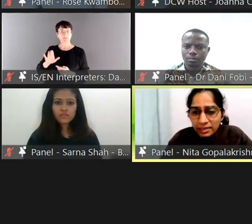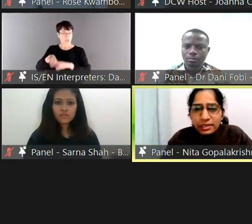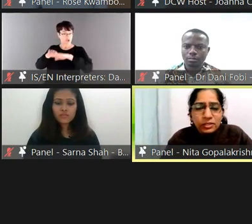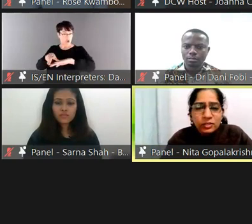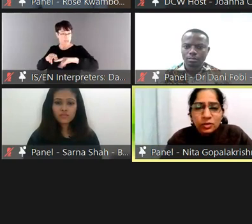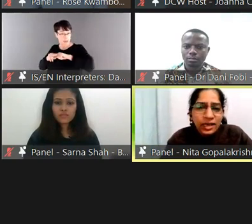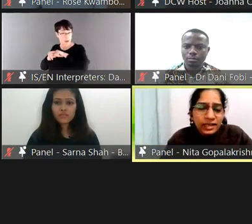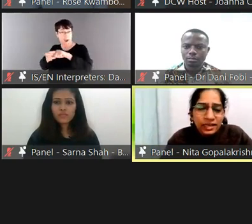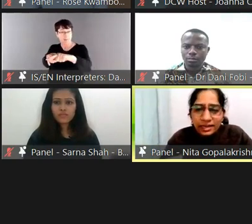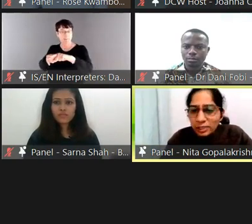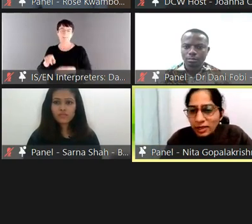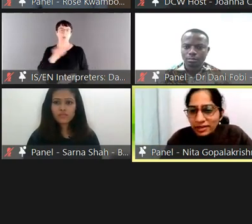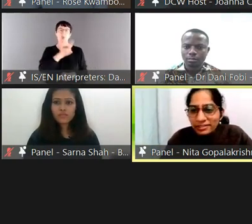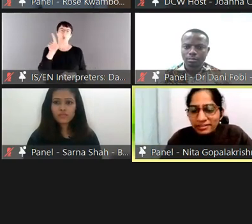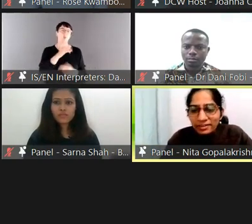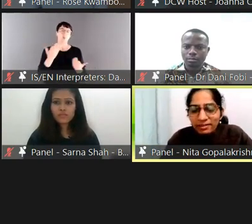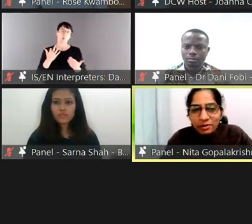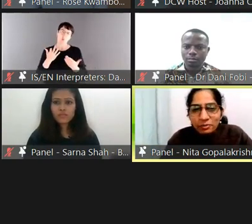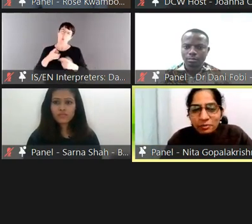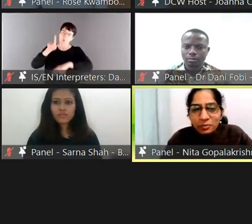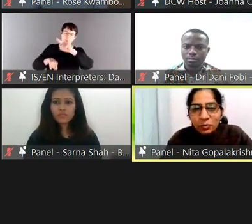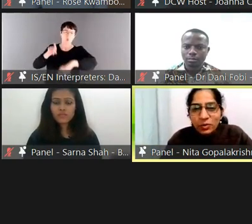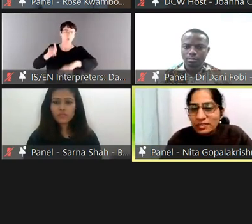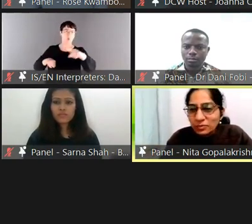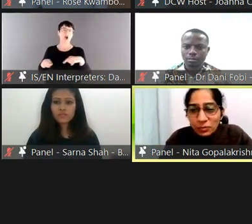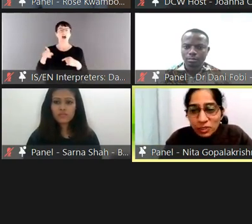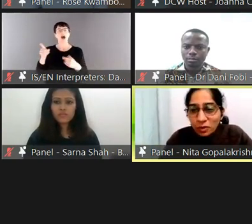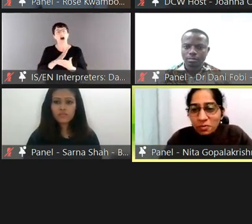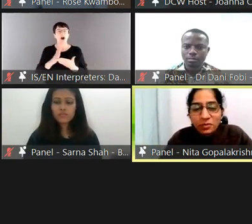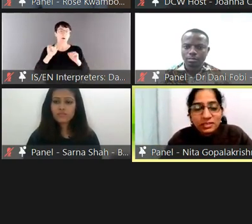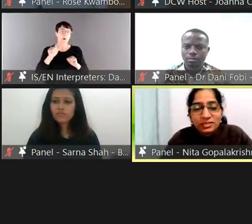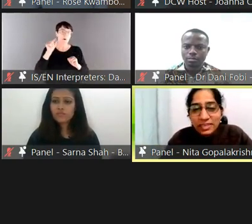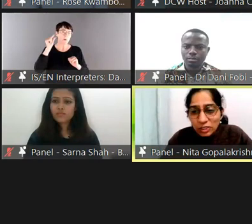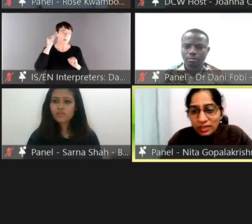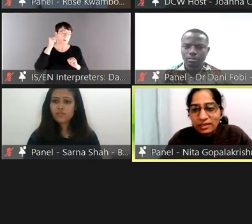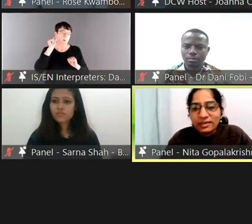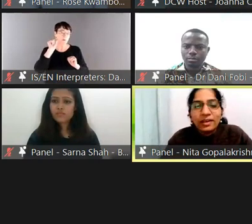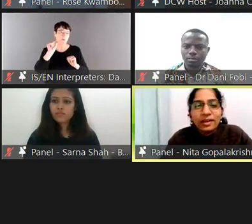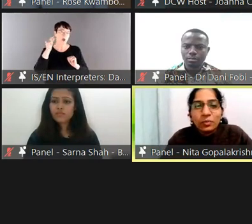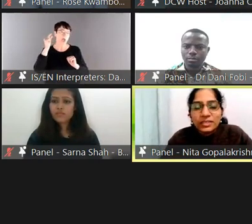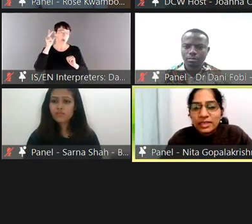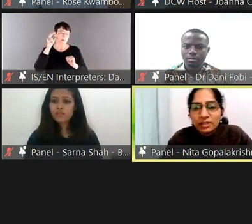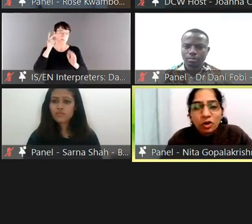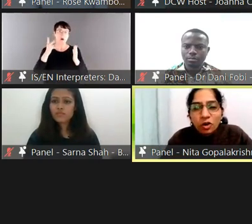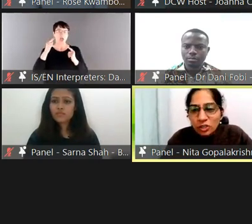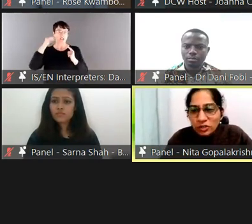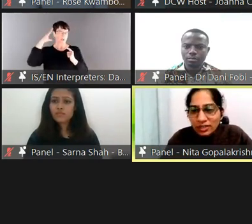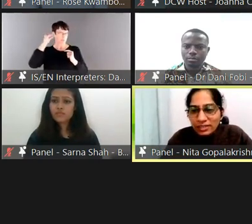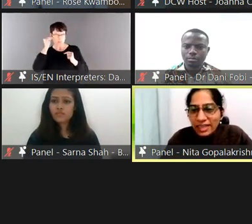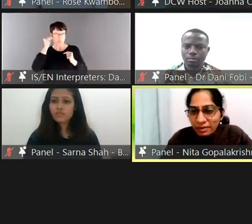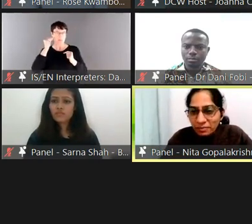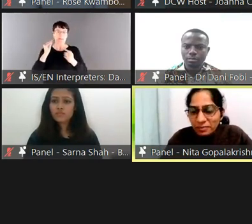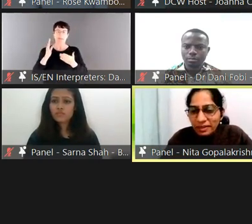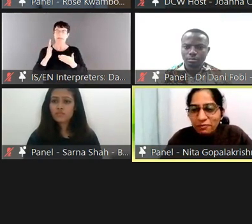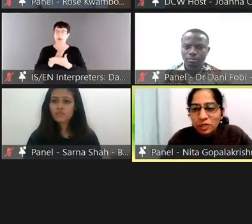has. So like any child, when we talk about in teaching, we say that not all children